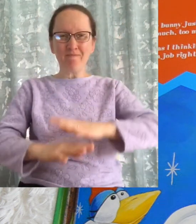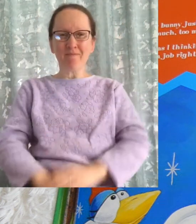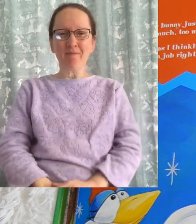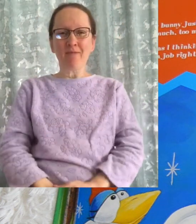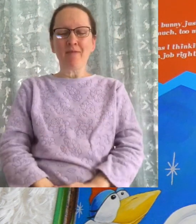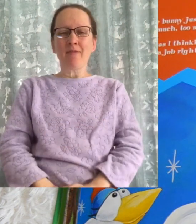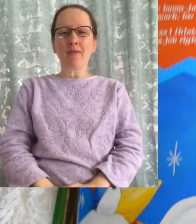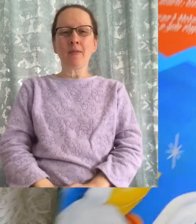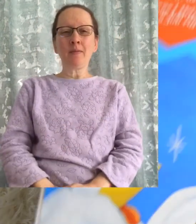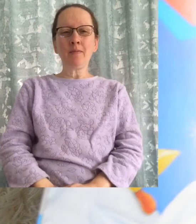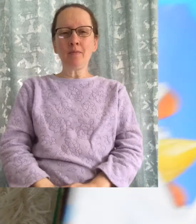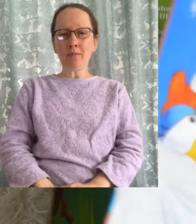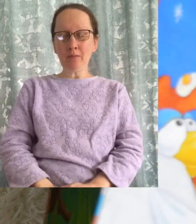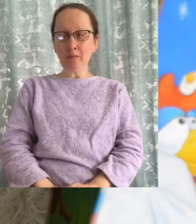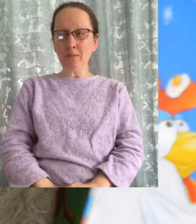worry.